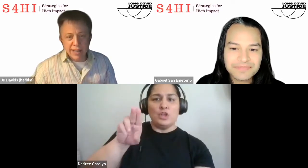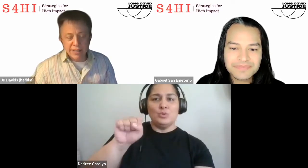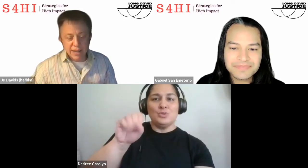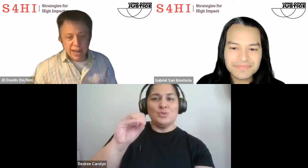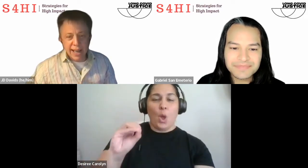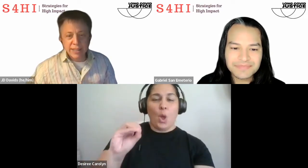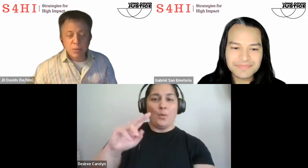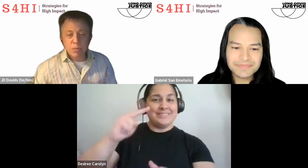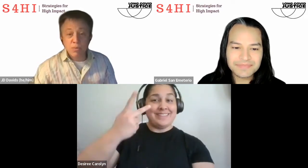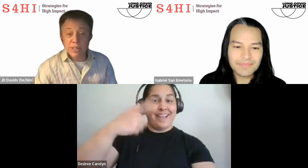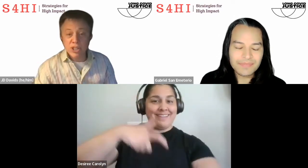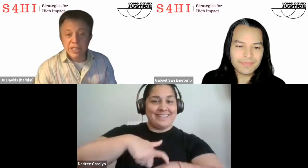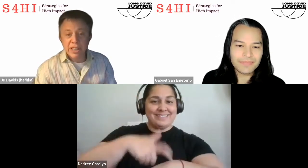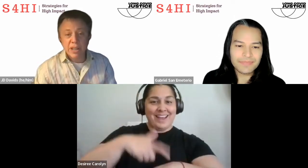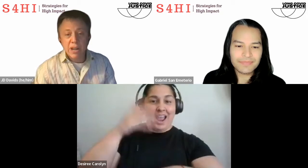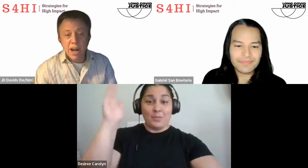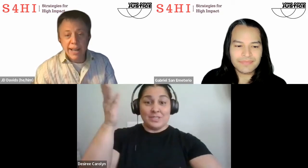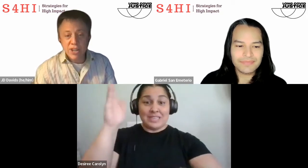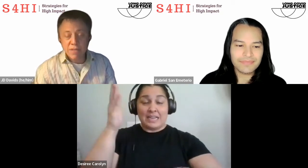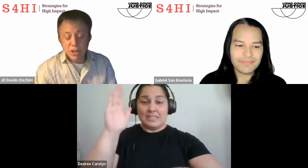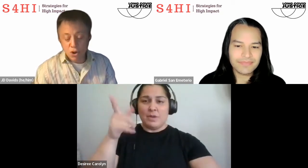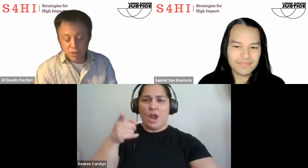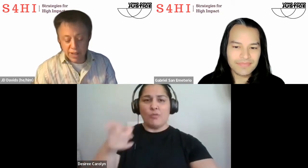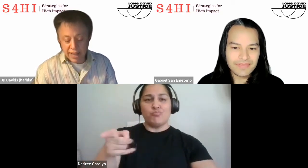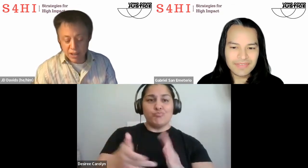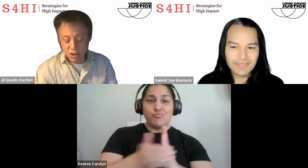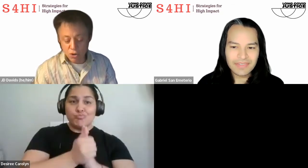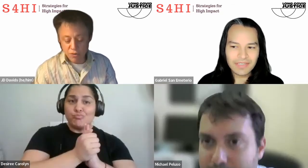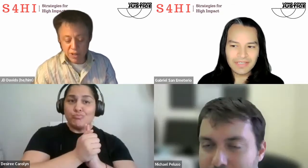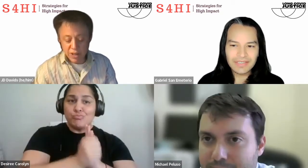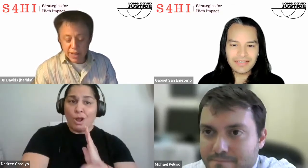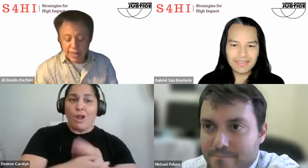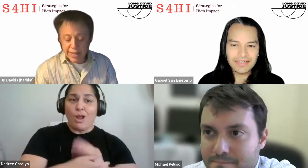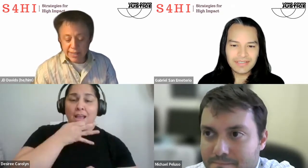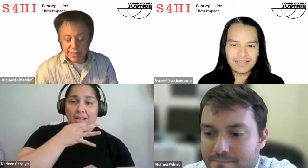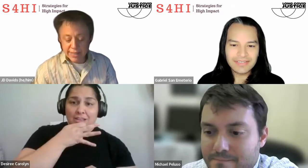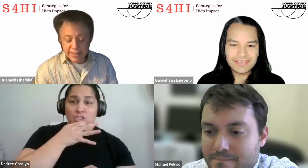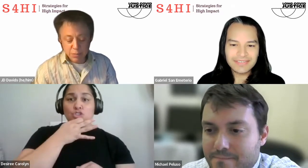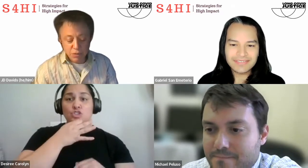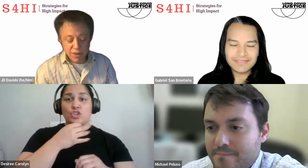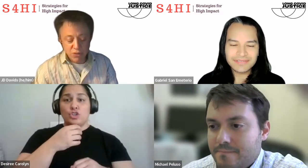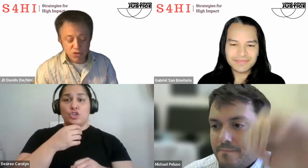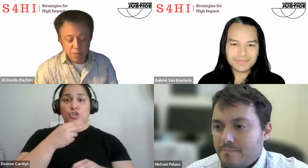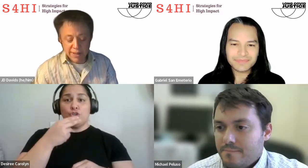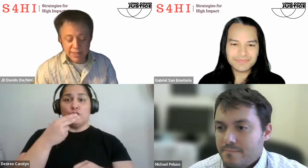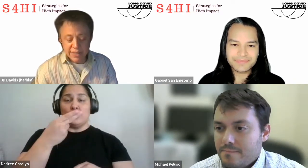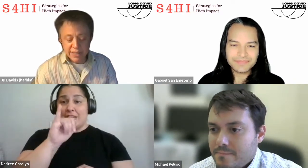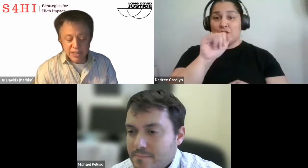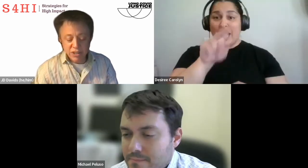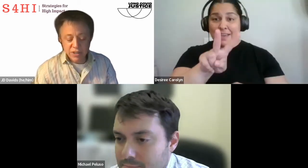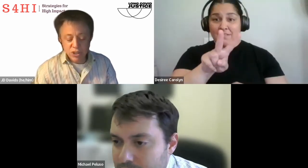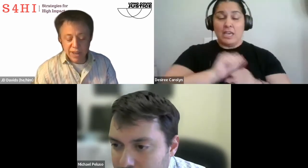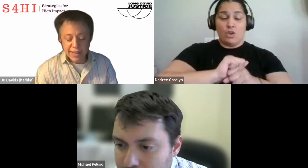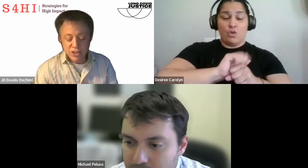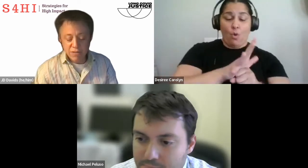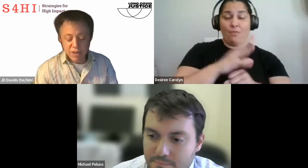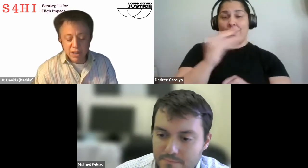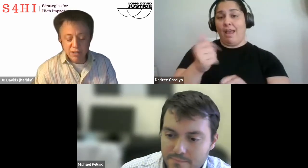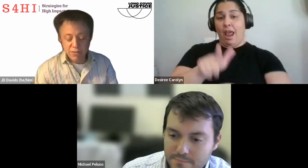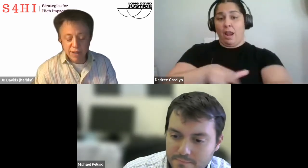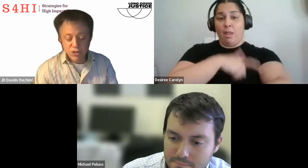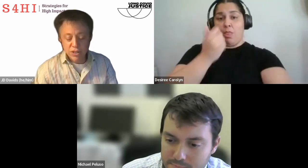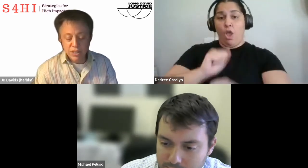webinars as expert bridging HIV, COVID, and long COVID. He is the Assistant Professor of Medicine in the Division of